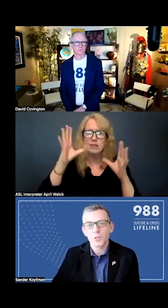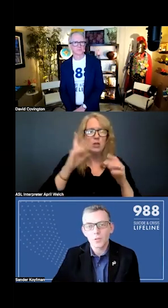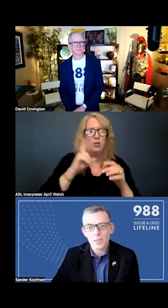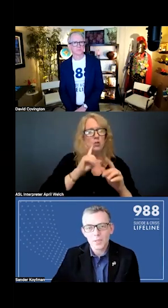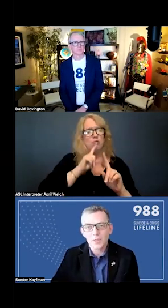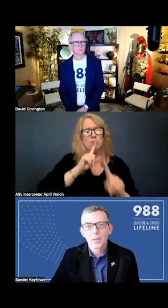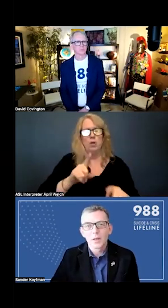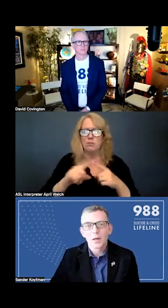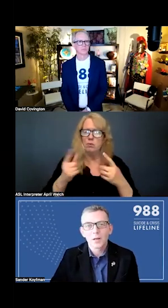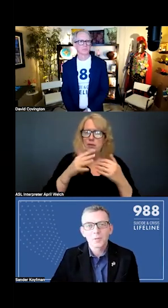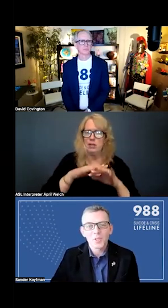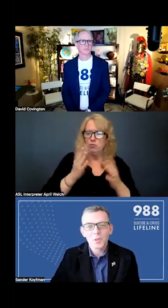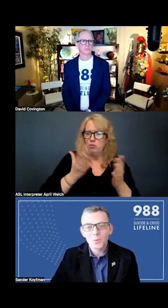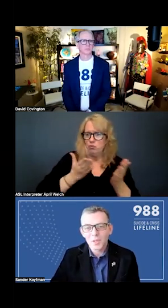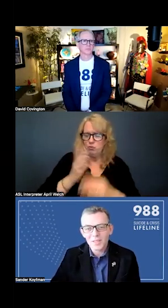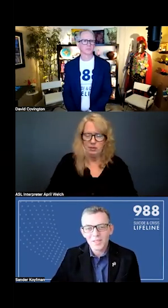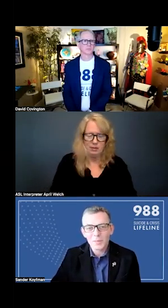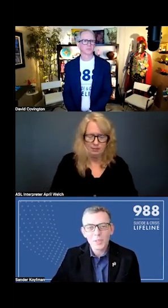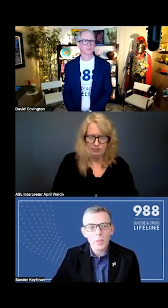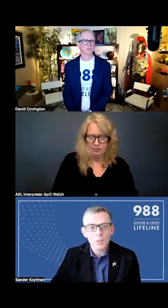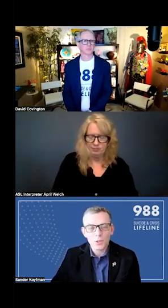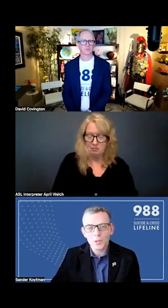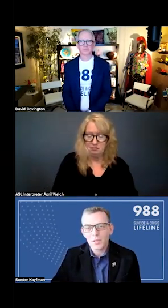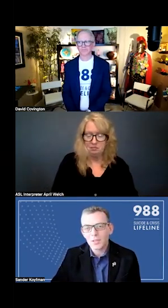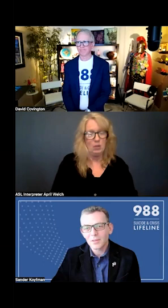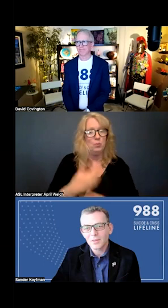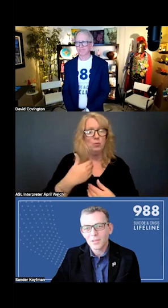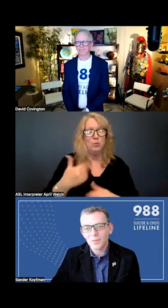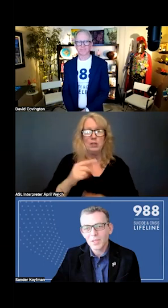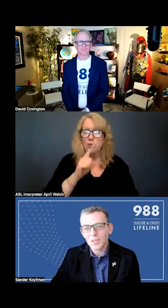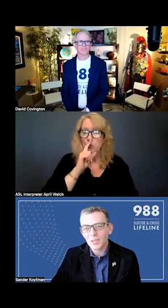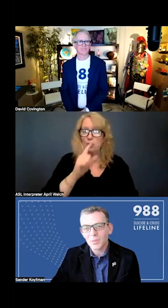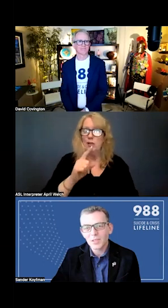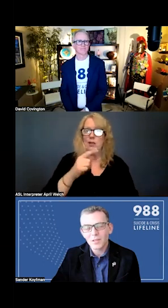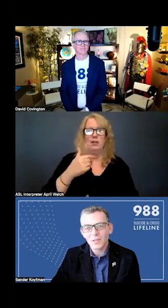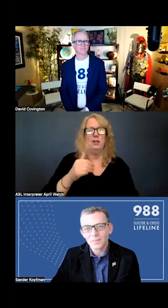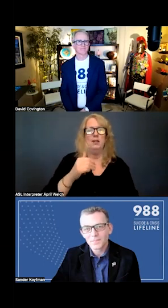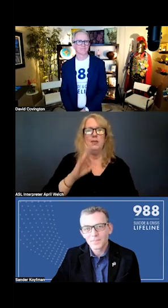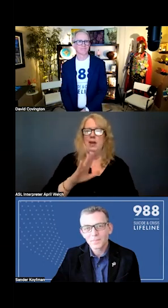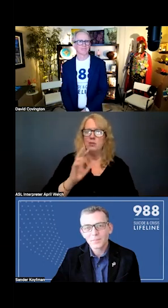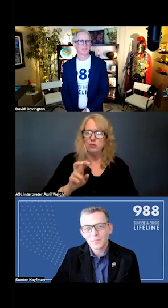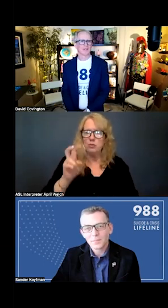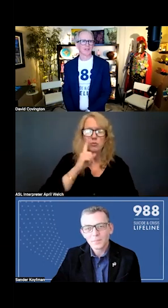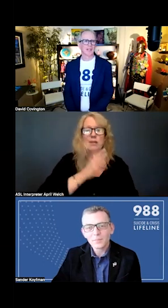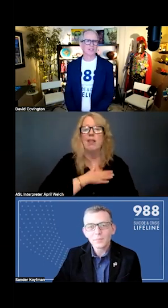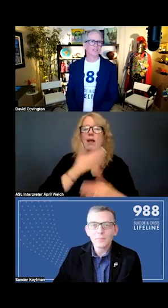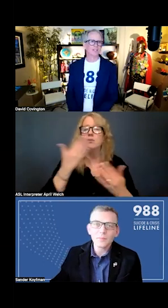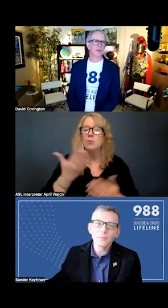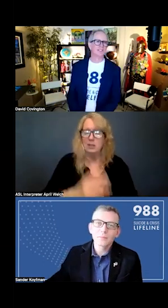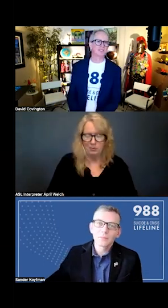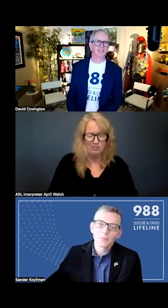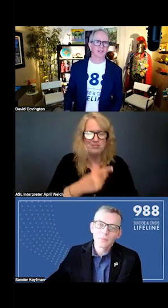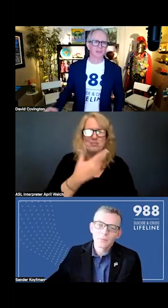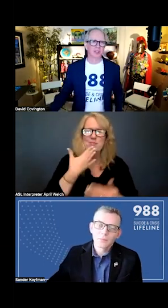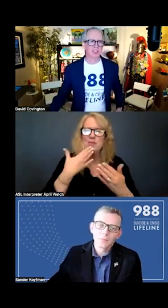integrated services. So it's been quite a journey and just really glad to be here. Thank you so